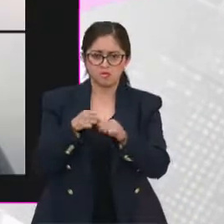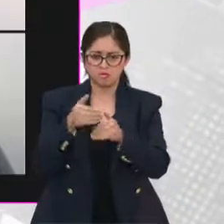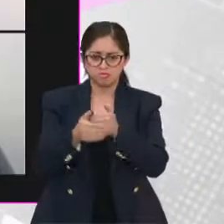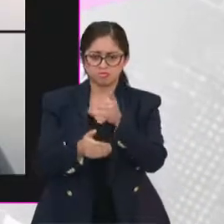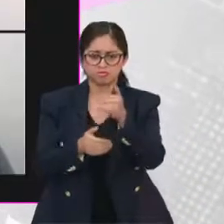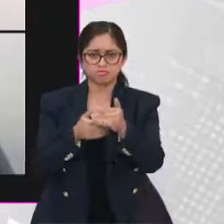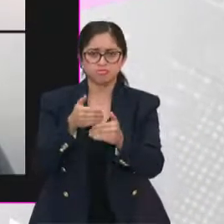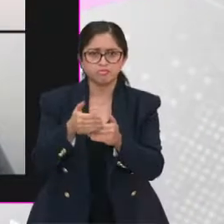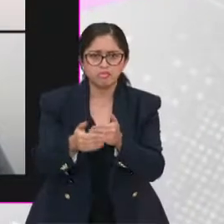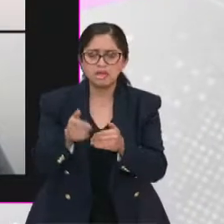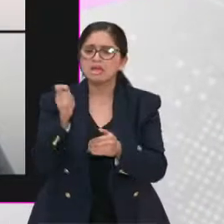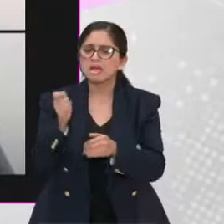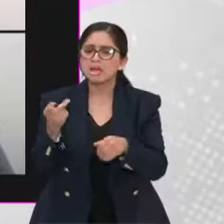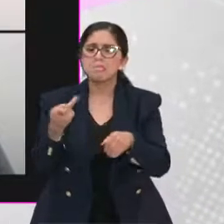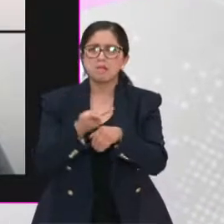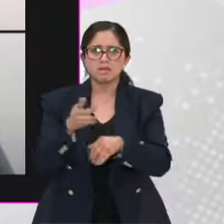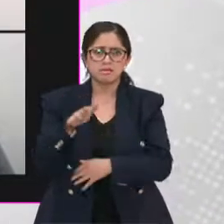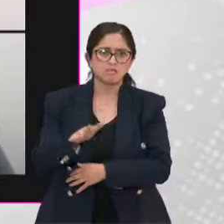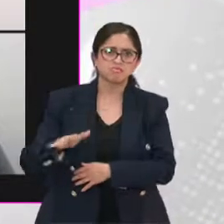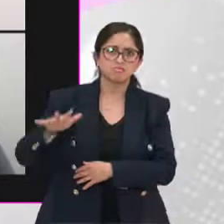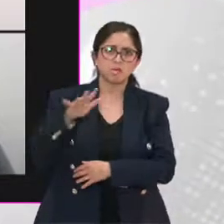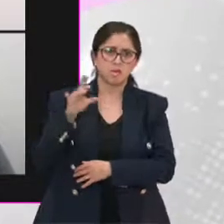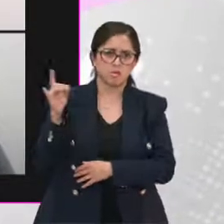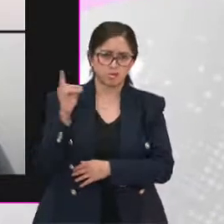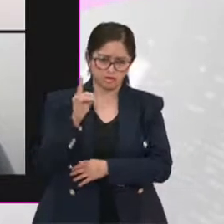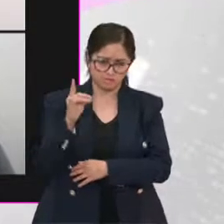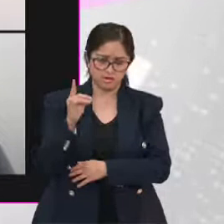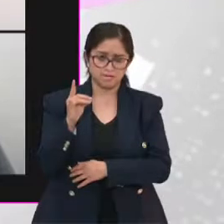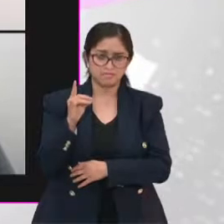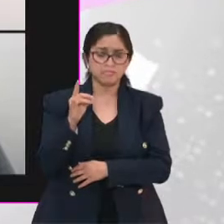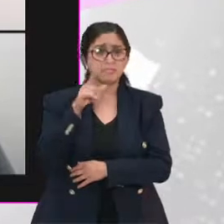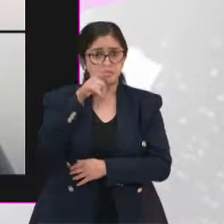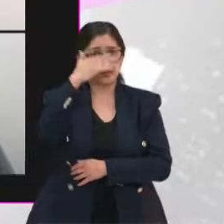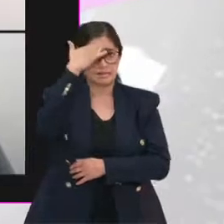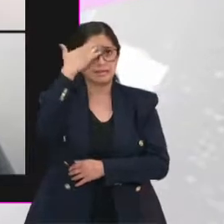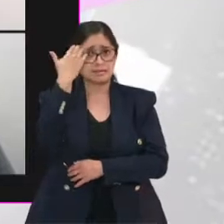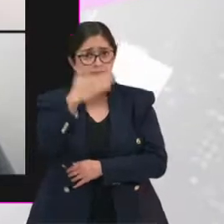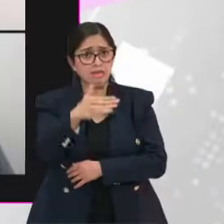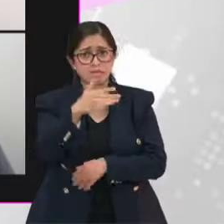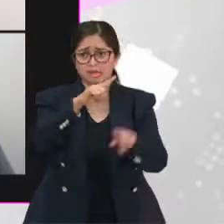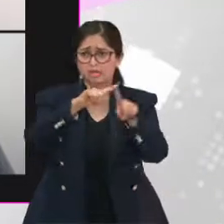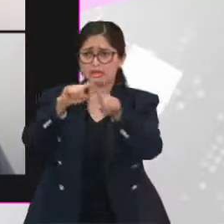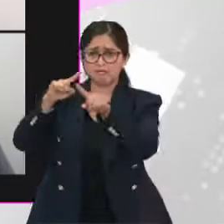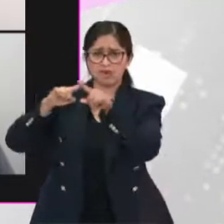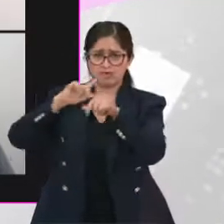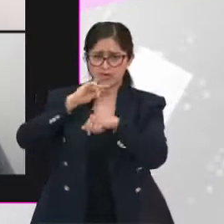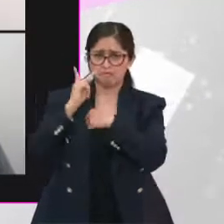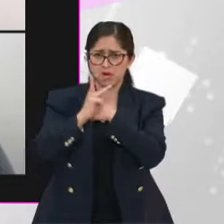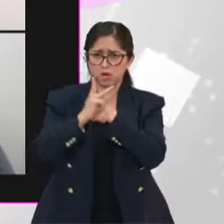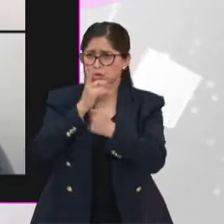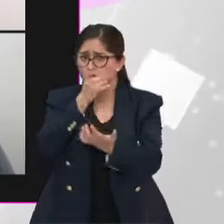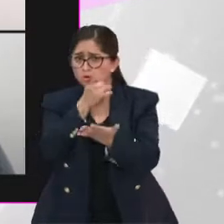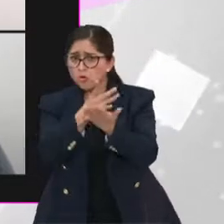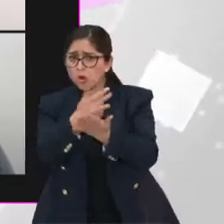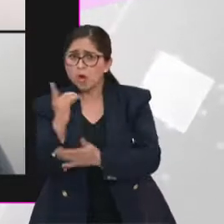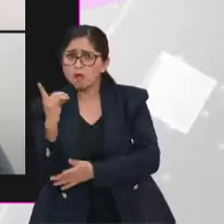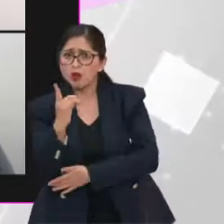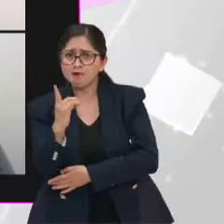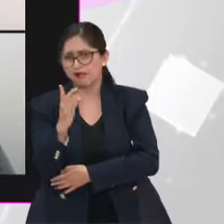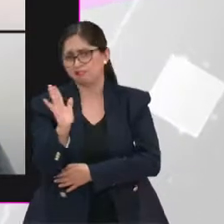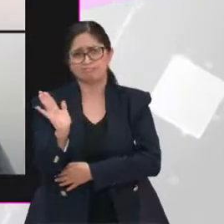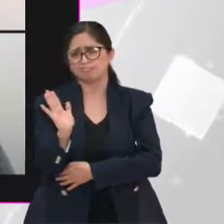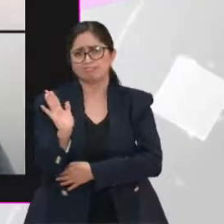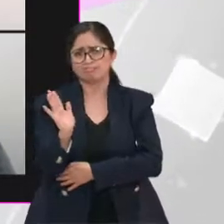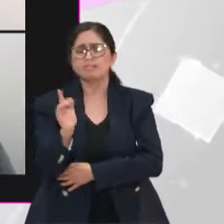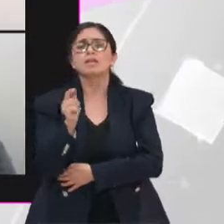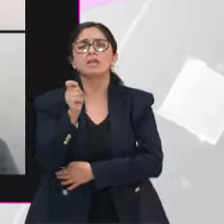the processes that are now seen in Bolivia. And this is happening in many